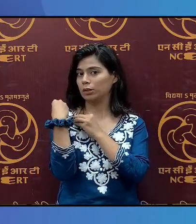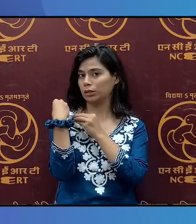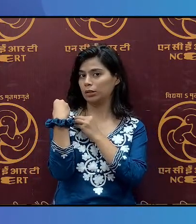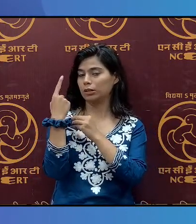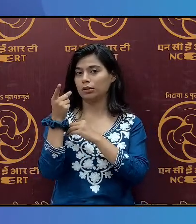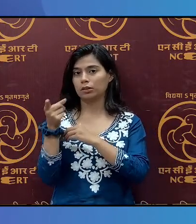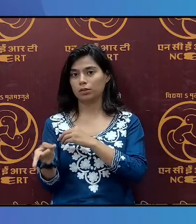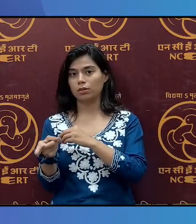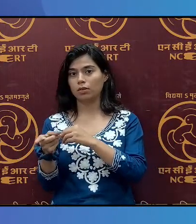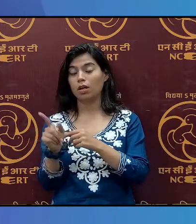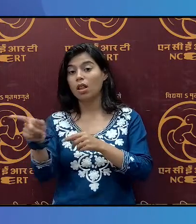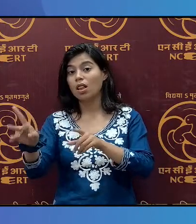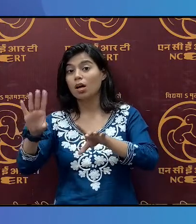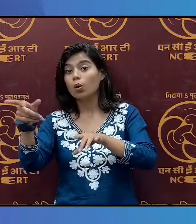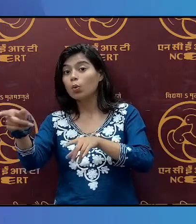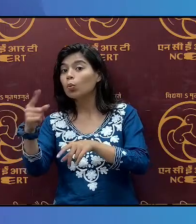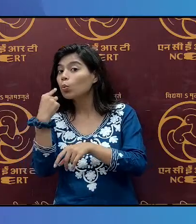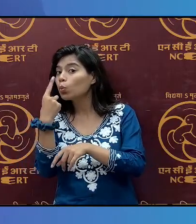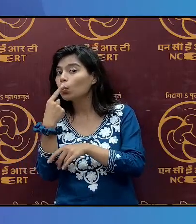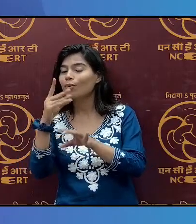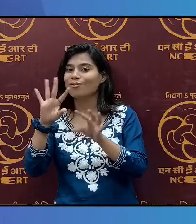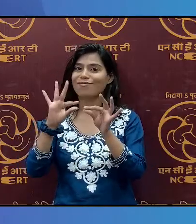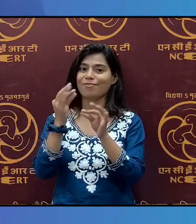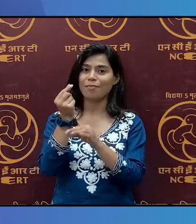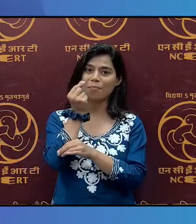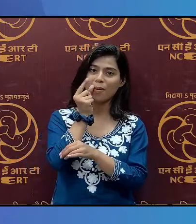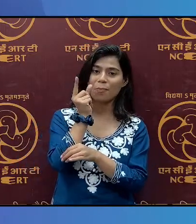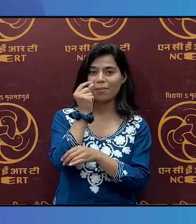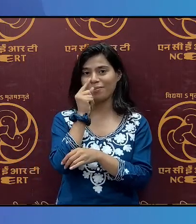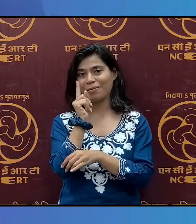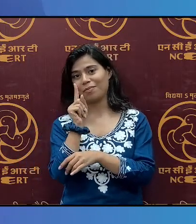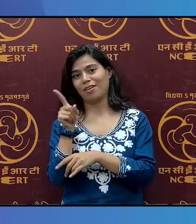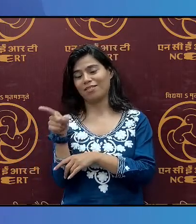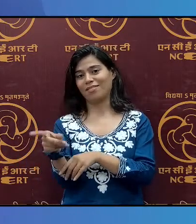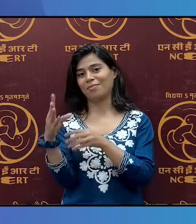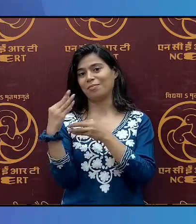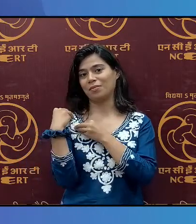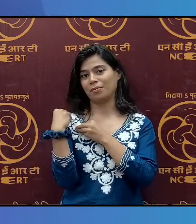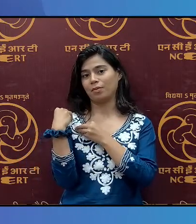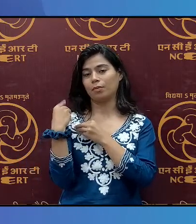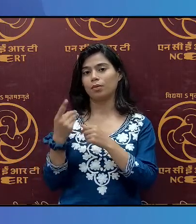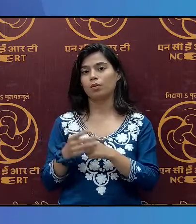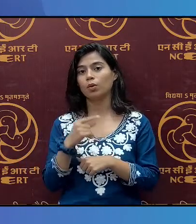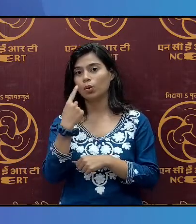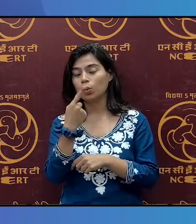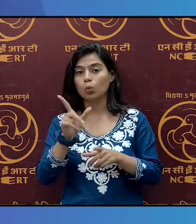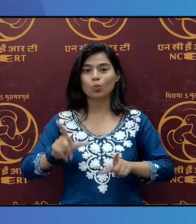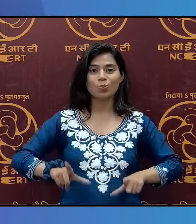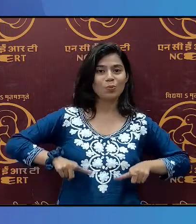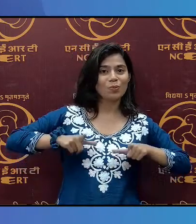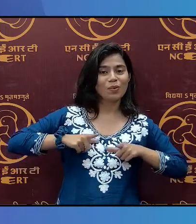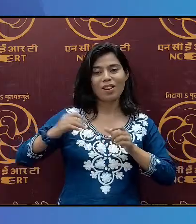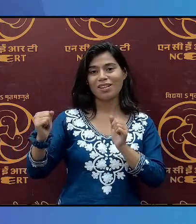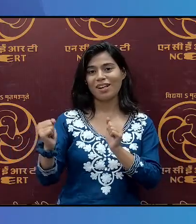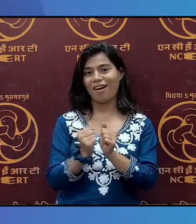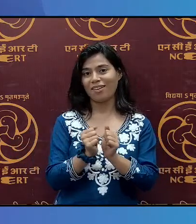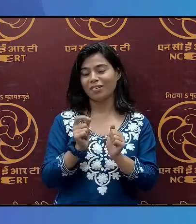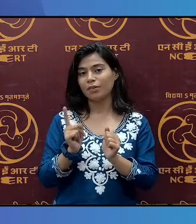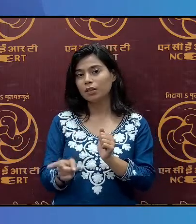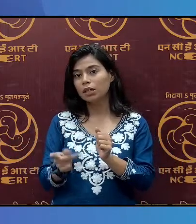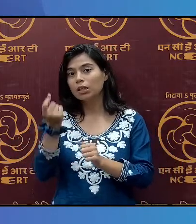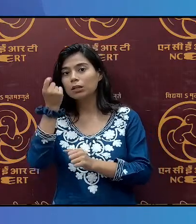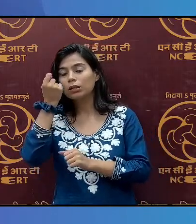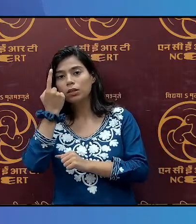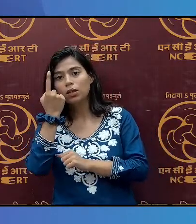are the parents themselves, because parents give birth to them, they live with them, and they